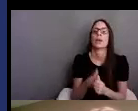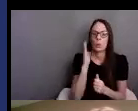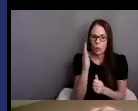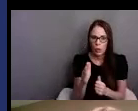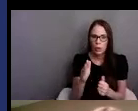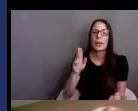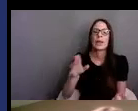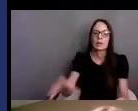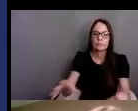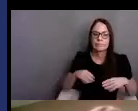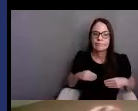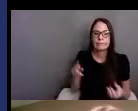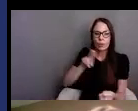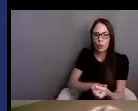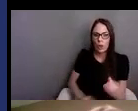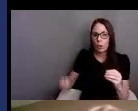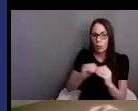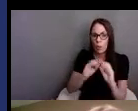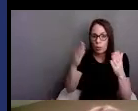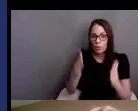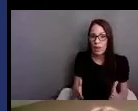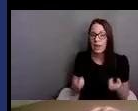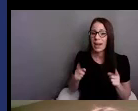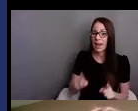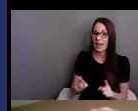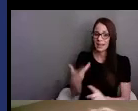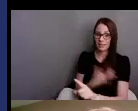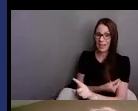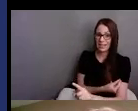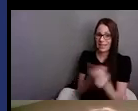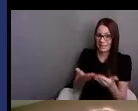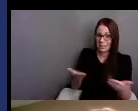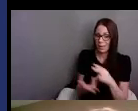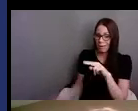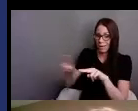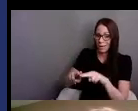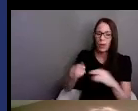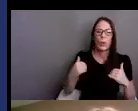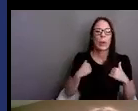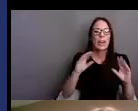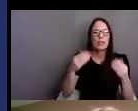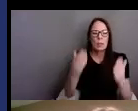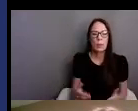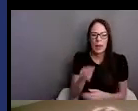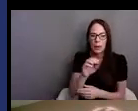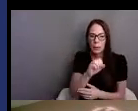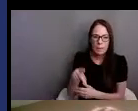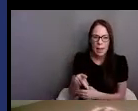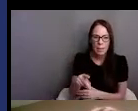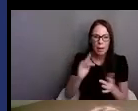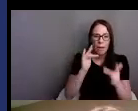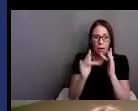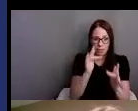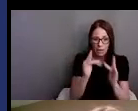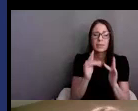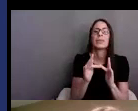providers as our vaccine supply increases. We do have a provider map online to try to, again,